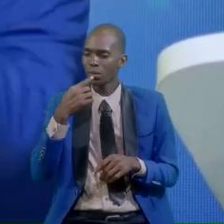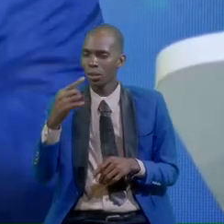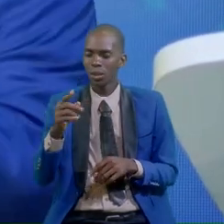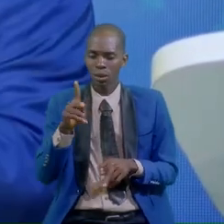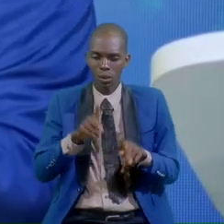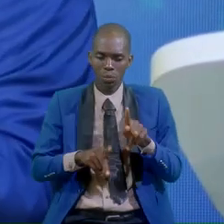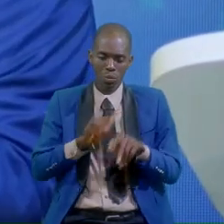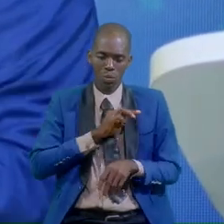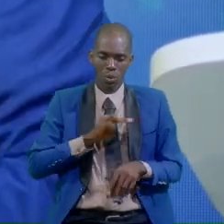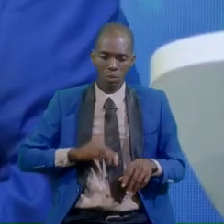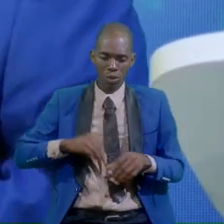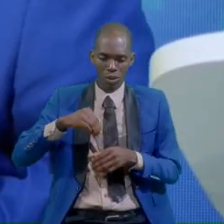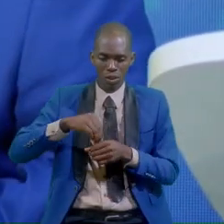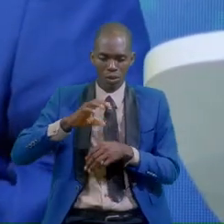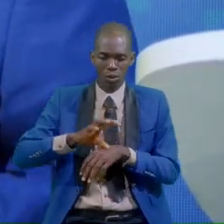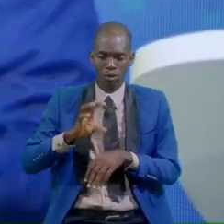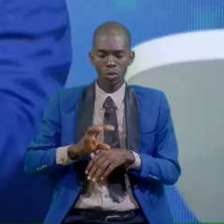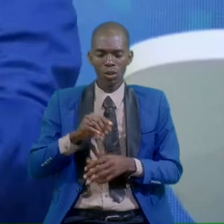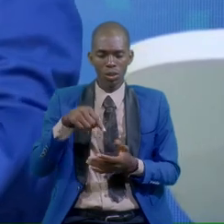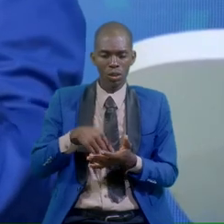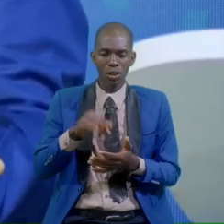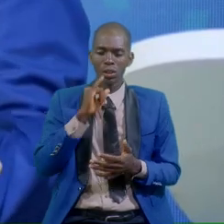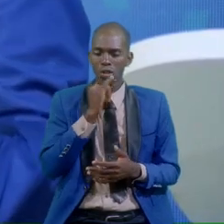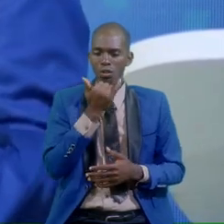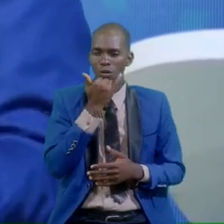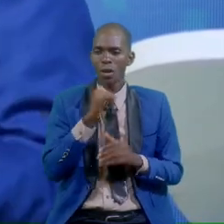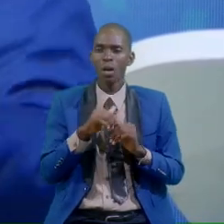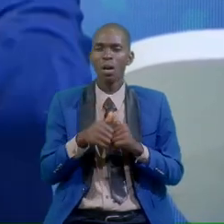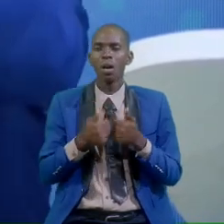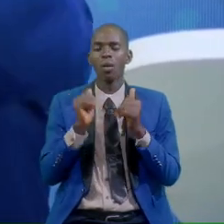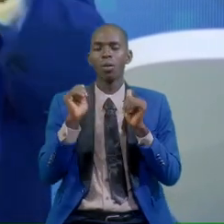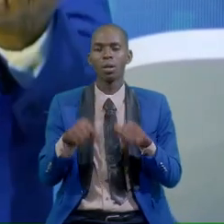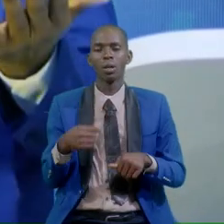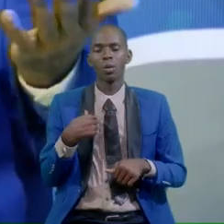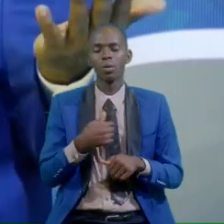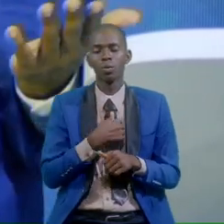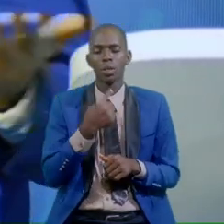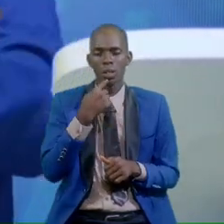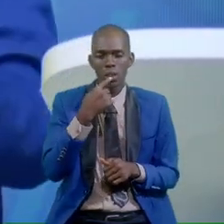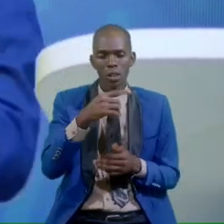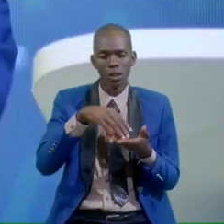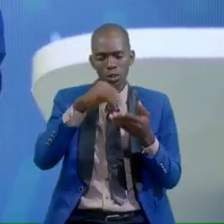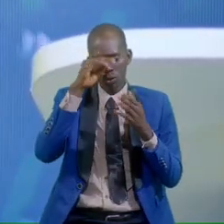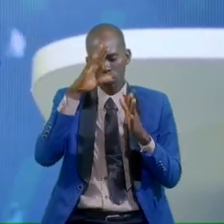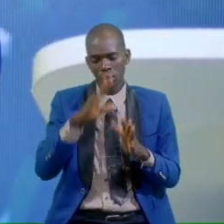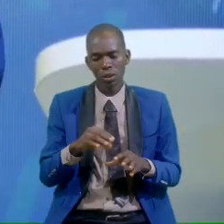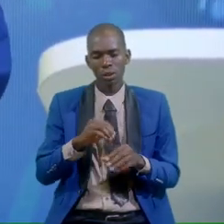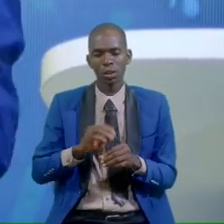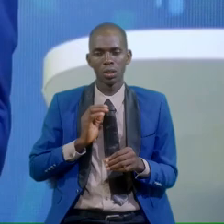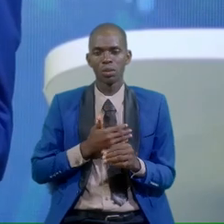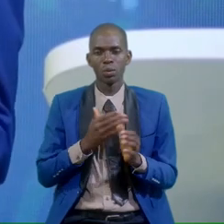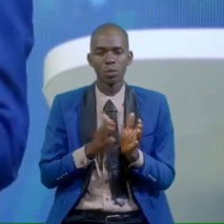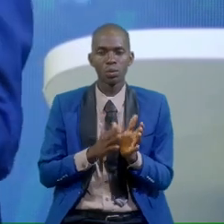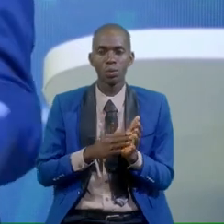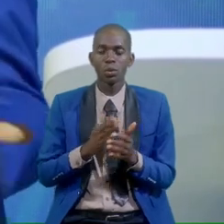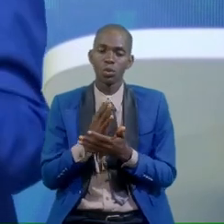churches, this is wrong. How can we tell students in our schools? Some of us are Christian people. We have schools, we